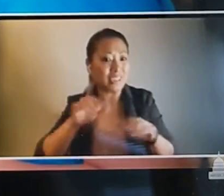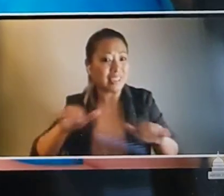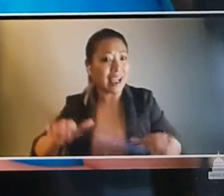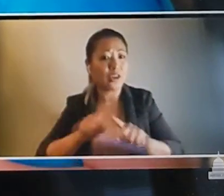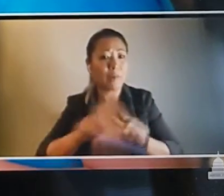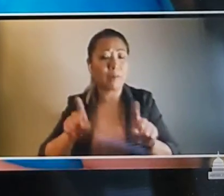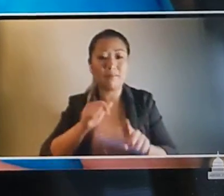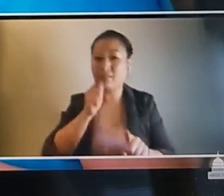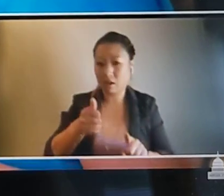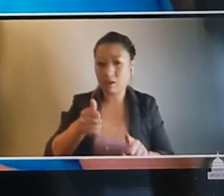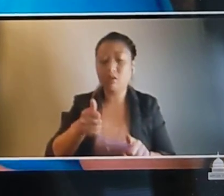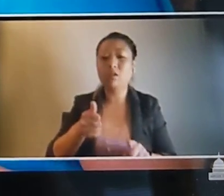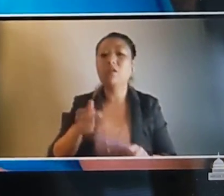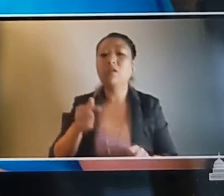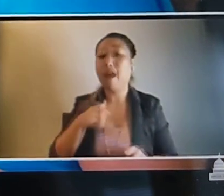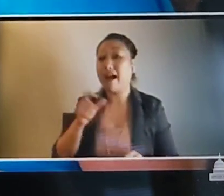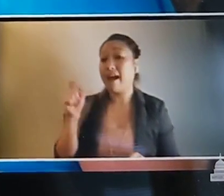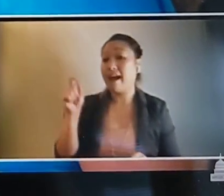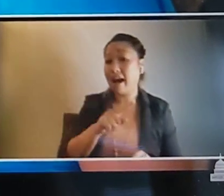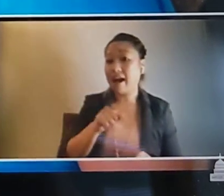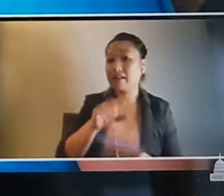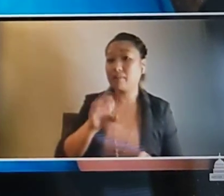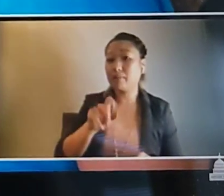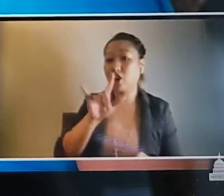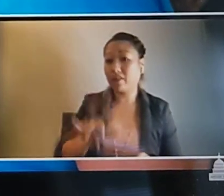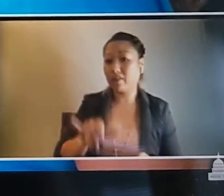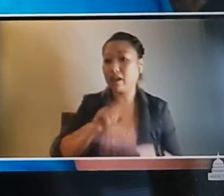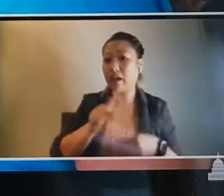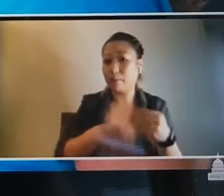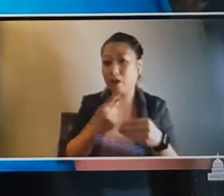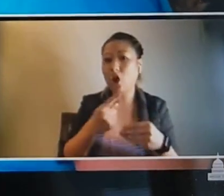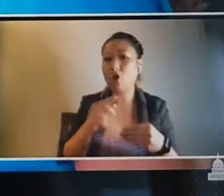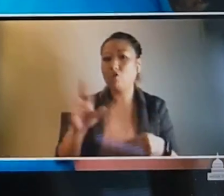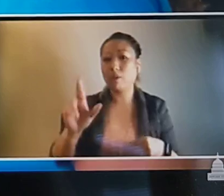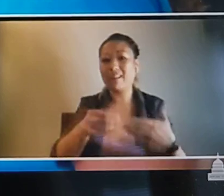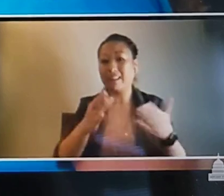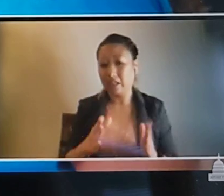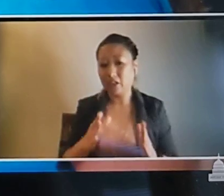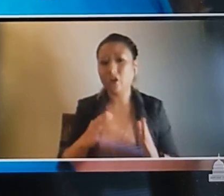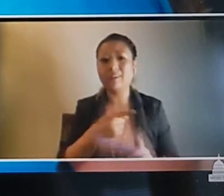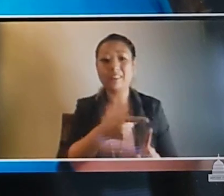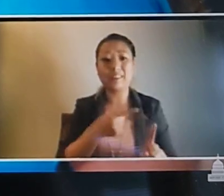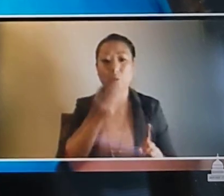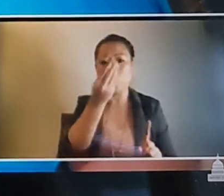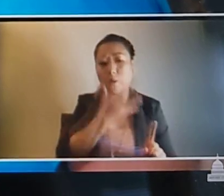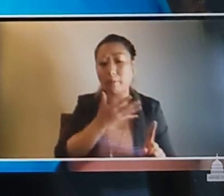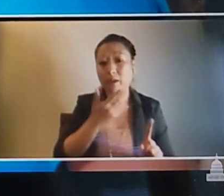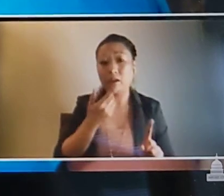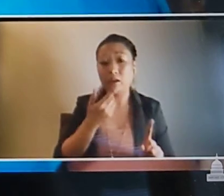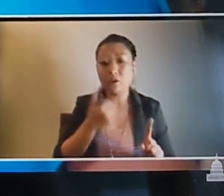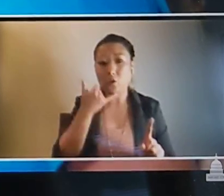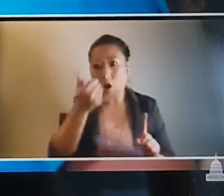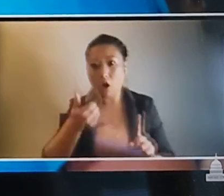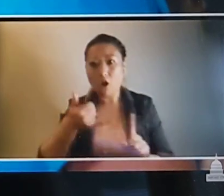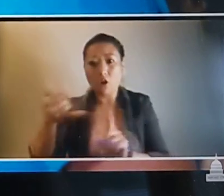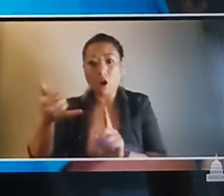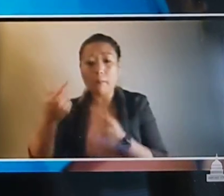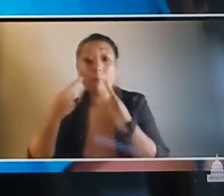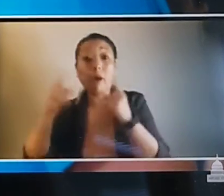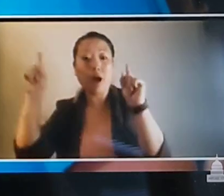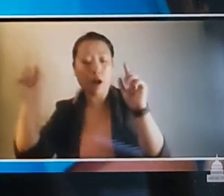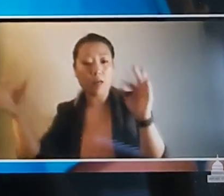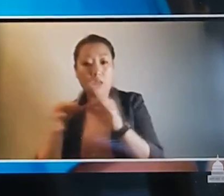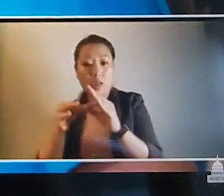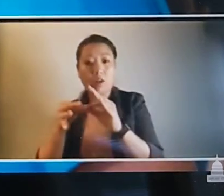the Republican leader about this, and he said he called Donald Trump. He finally got through to Donald Trump, and he said, "You have got to get on